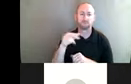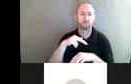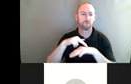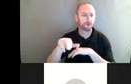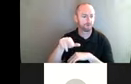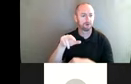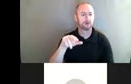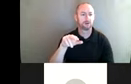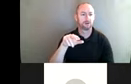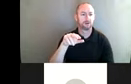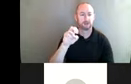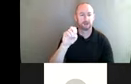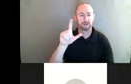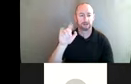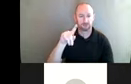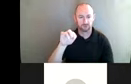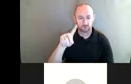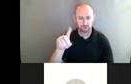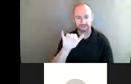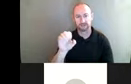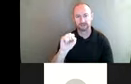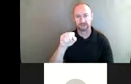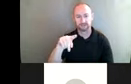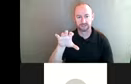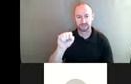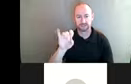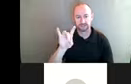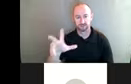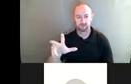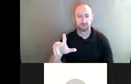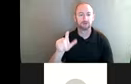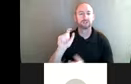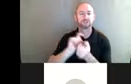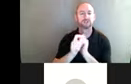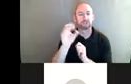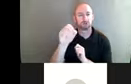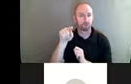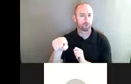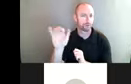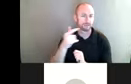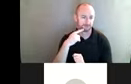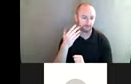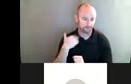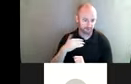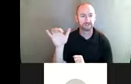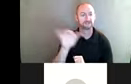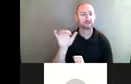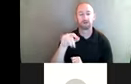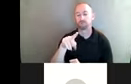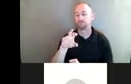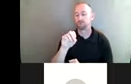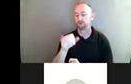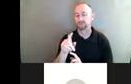ellipsoid as SPCS 83. We're just changing that zero point like I talked about earlier. And you'll have the same projection